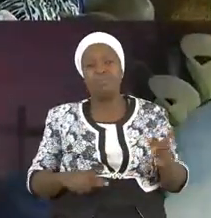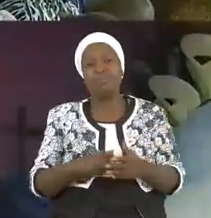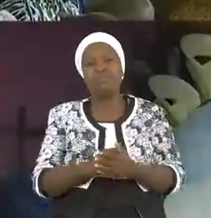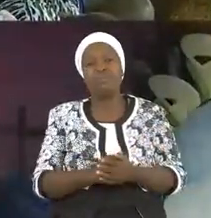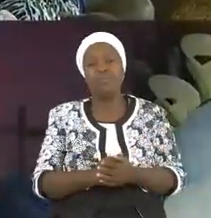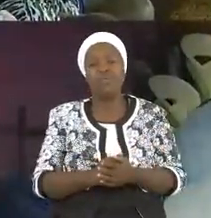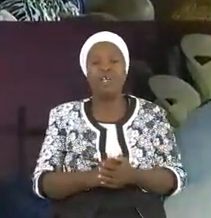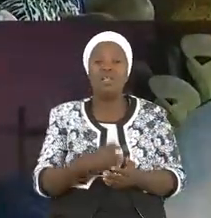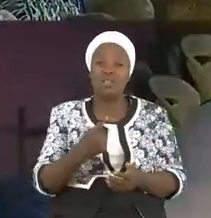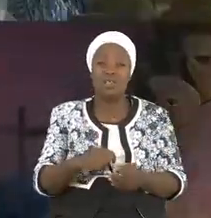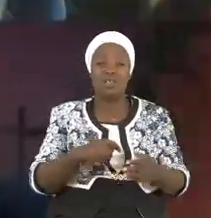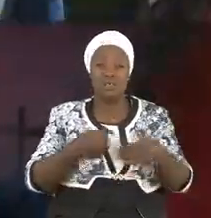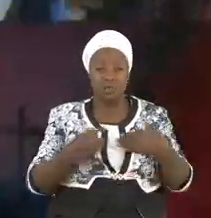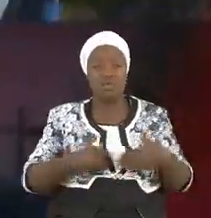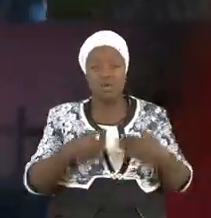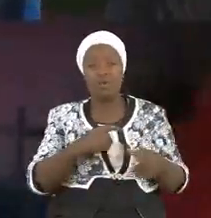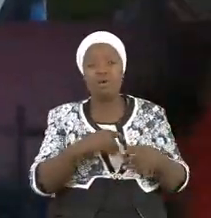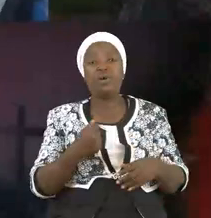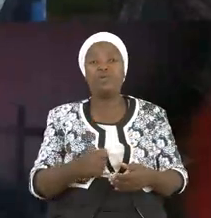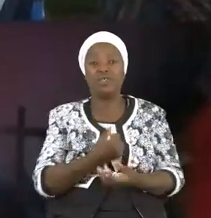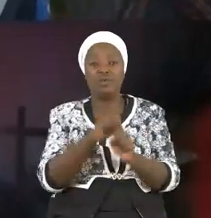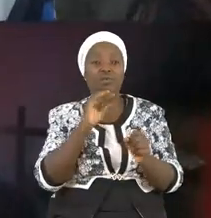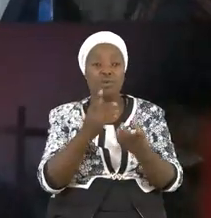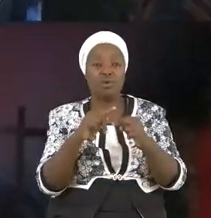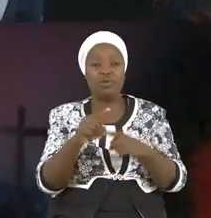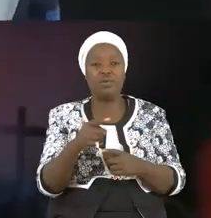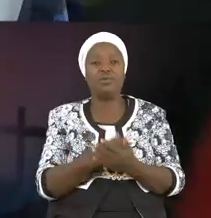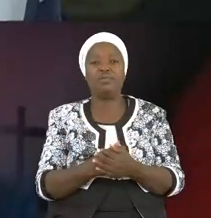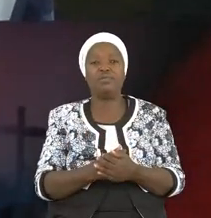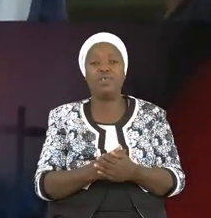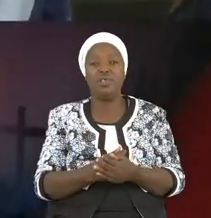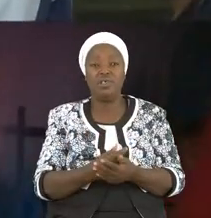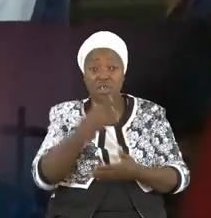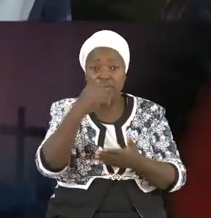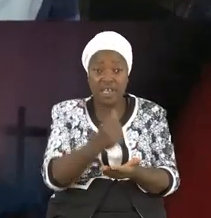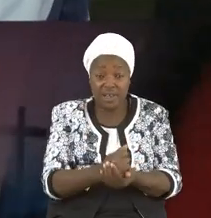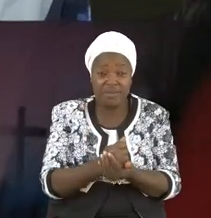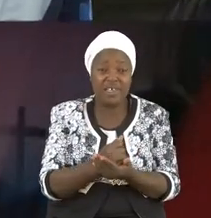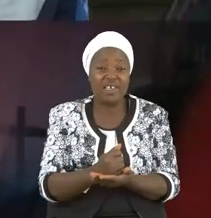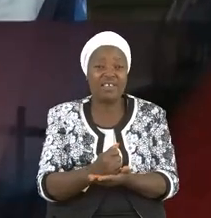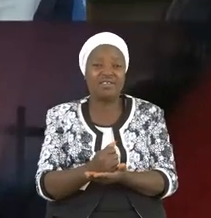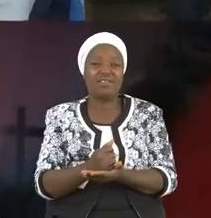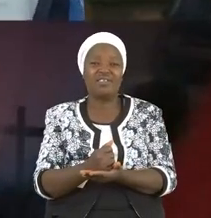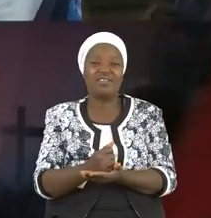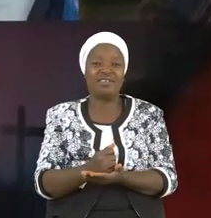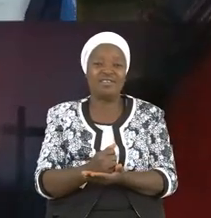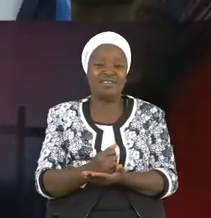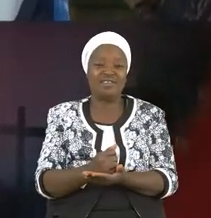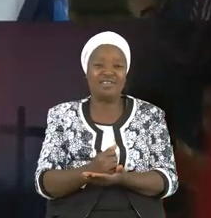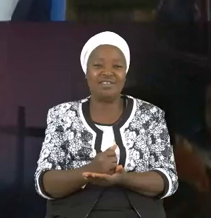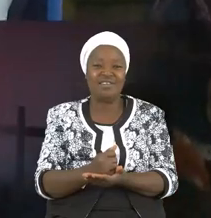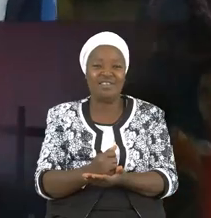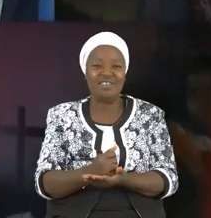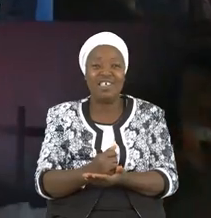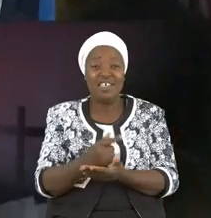of salvation will come to you. I didn't hear your amen then. Amen. The peace that comes